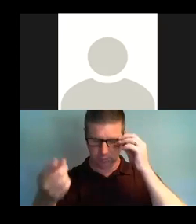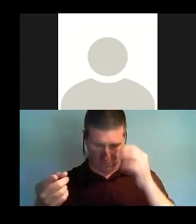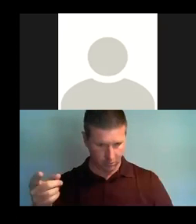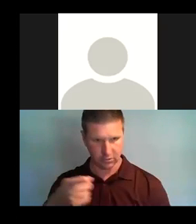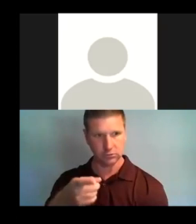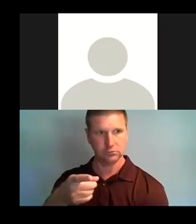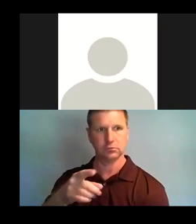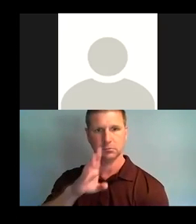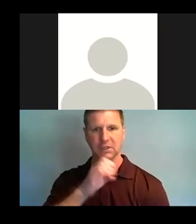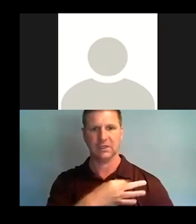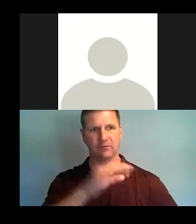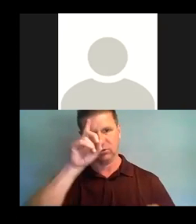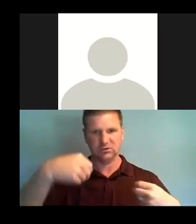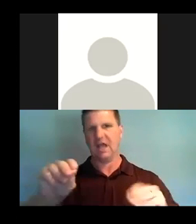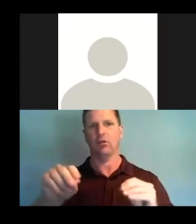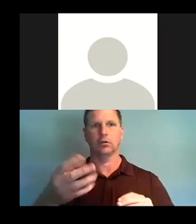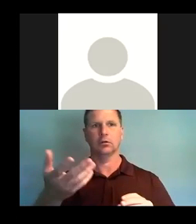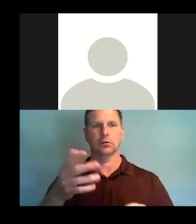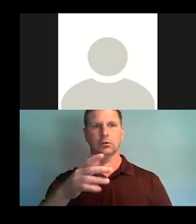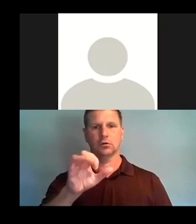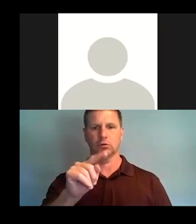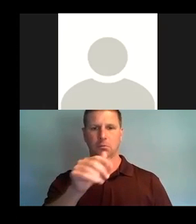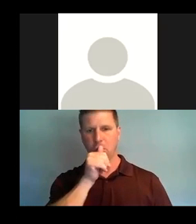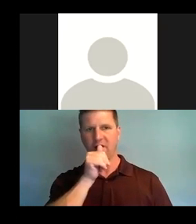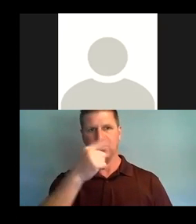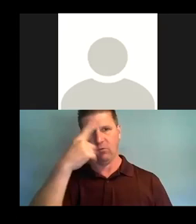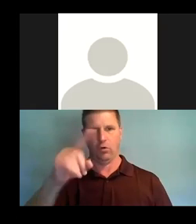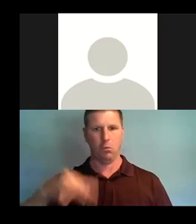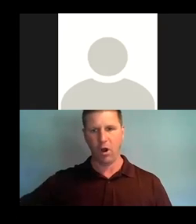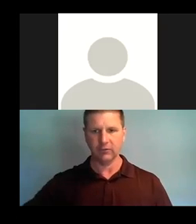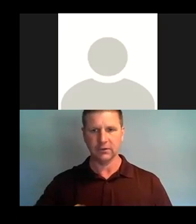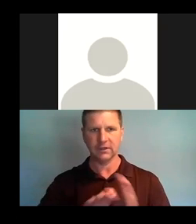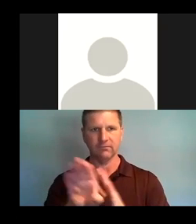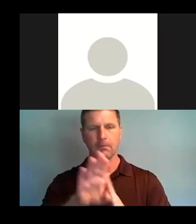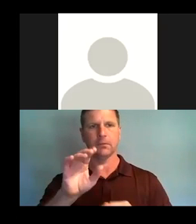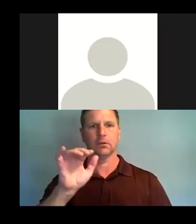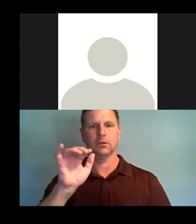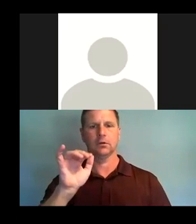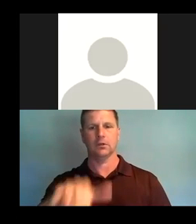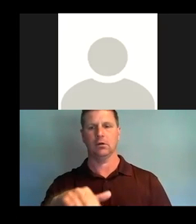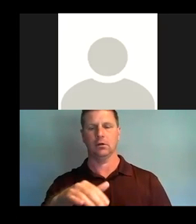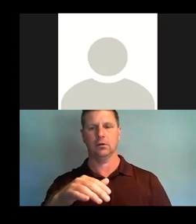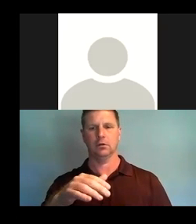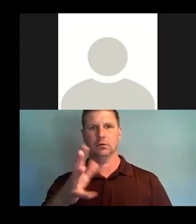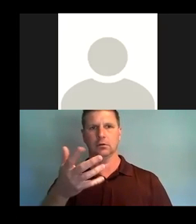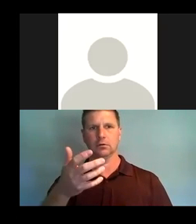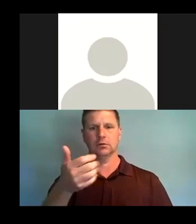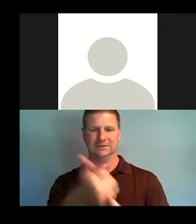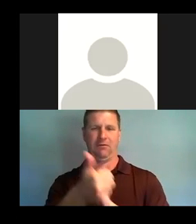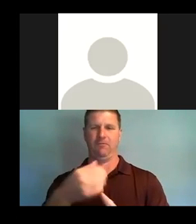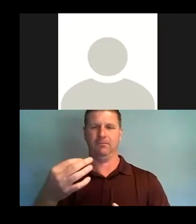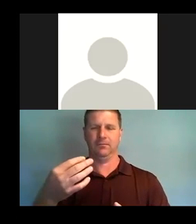for a sale to some, you know, private for-profit developer that would then itself benefit from